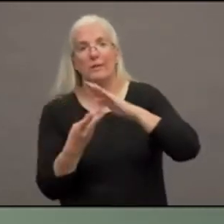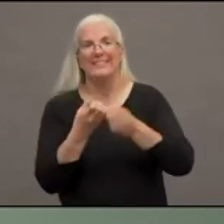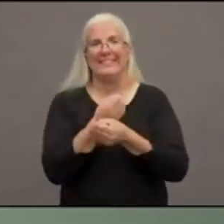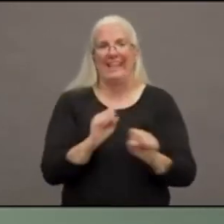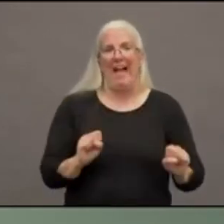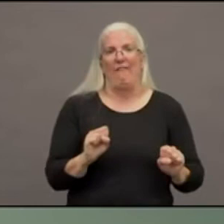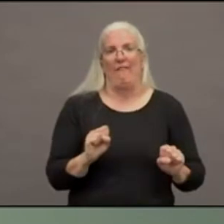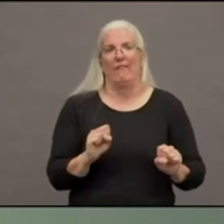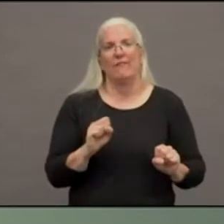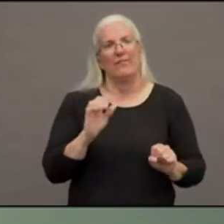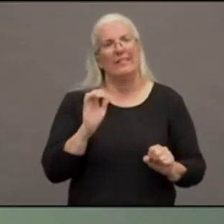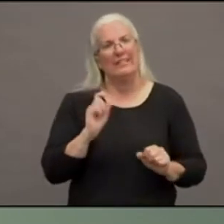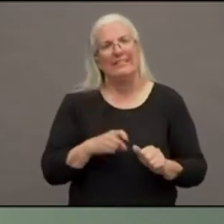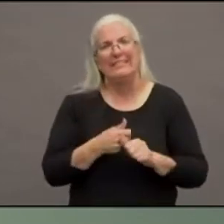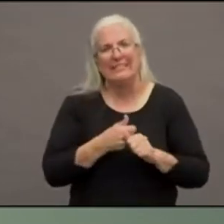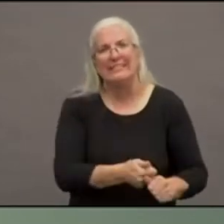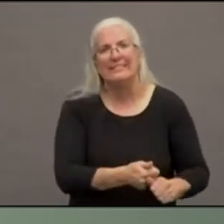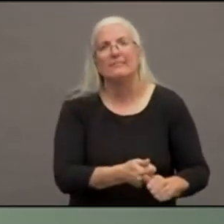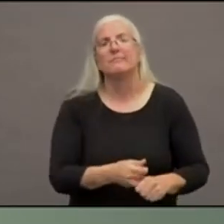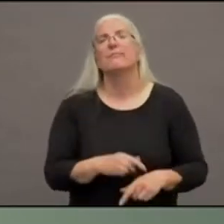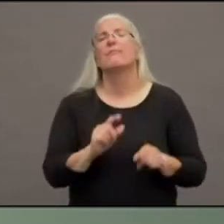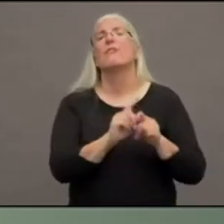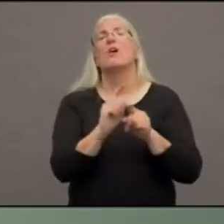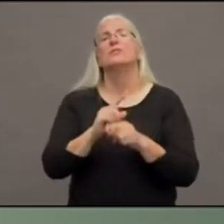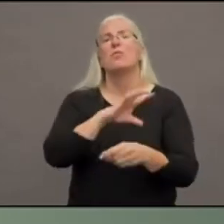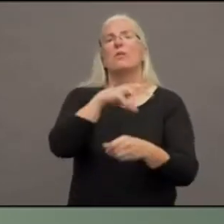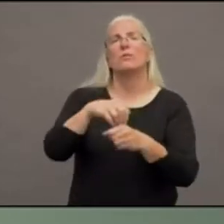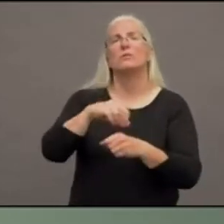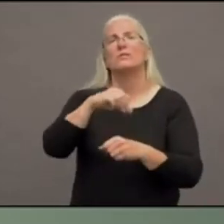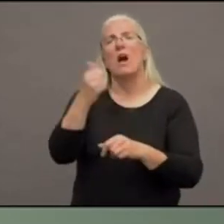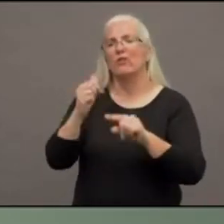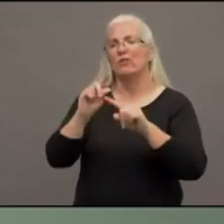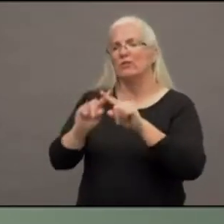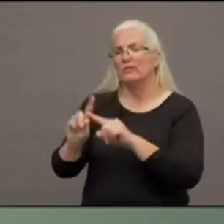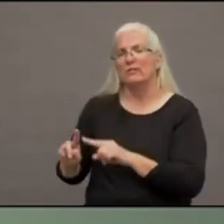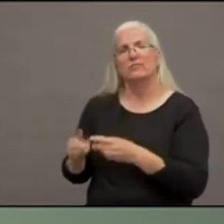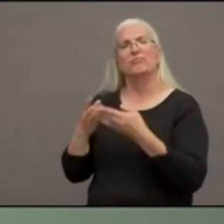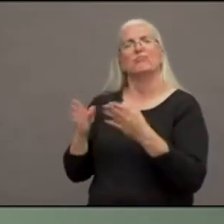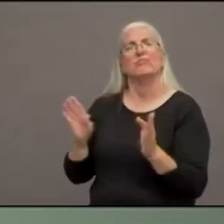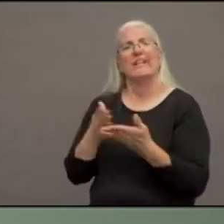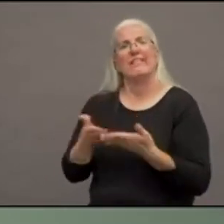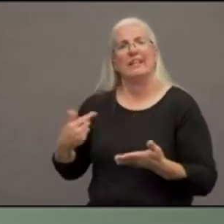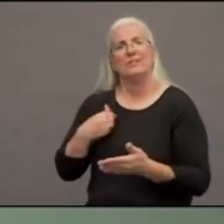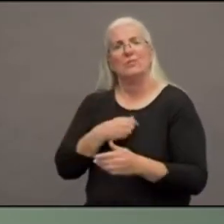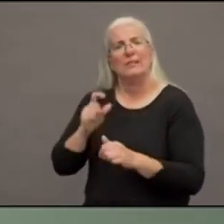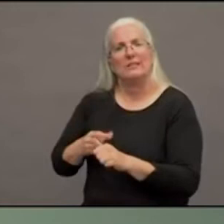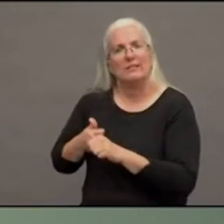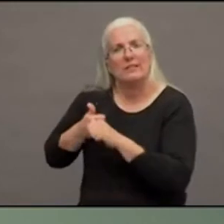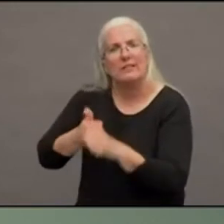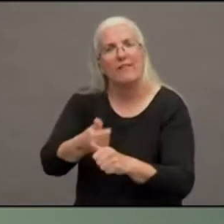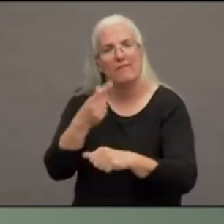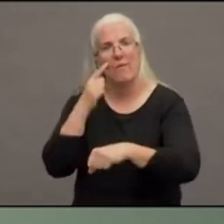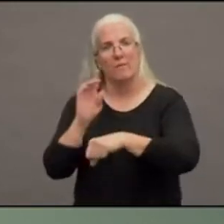includes some of the other broad principles, like the fact that there needs to be universal, consistent, strict